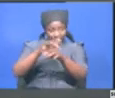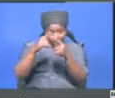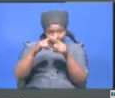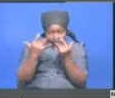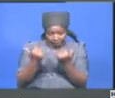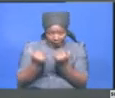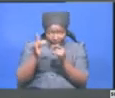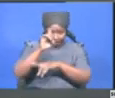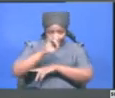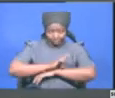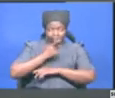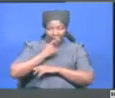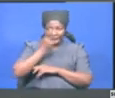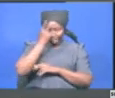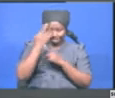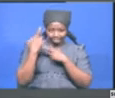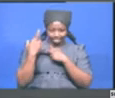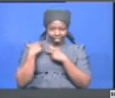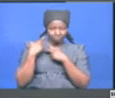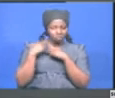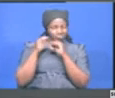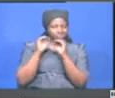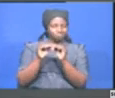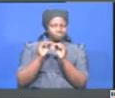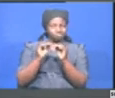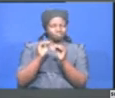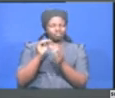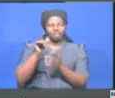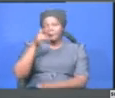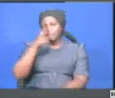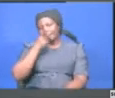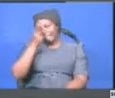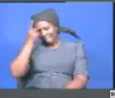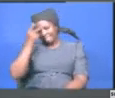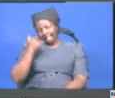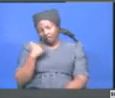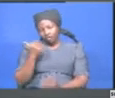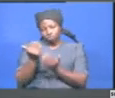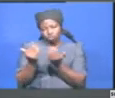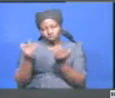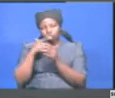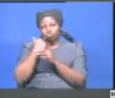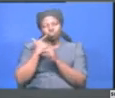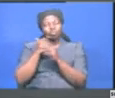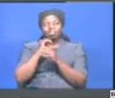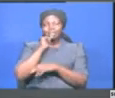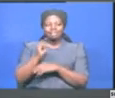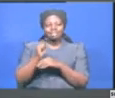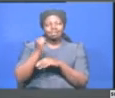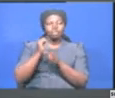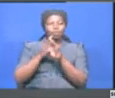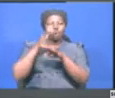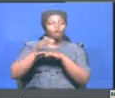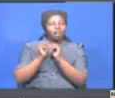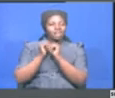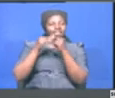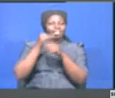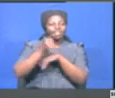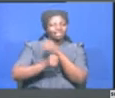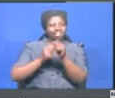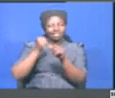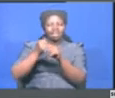responsible. In fact, a parent has children who are over 18 years and don't want them to take